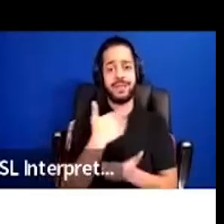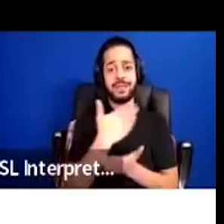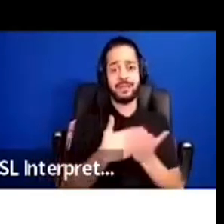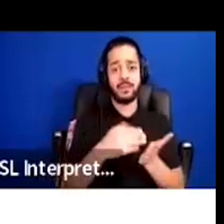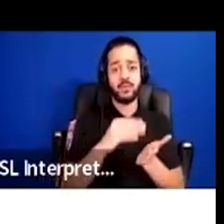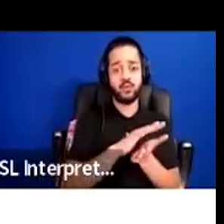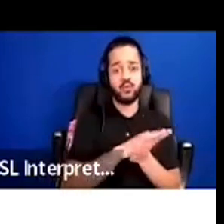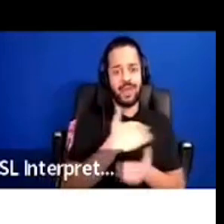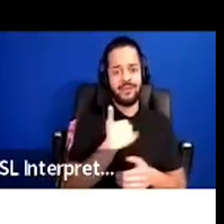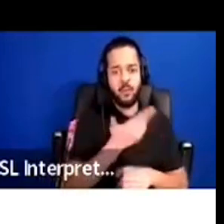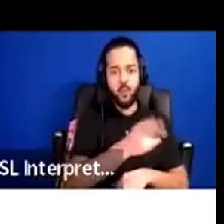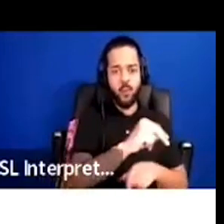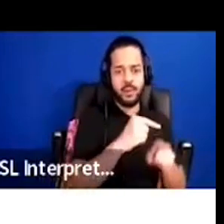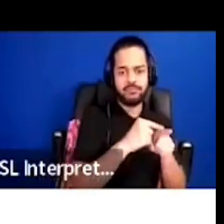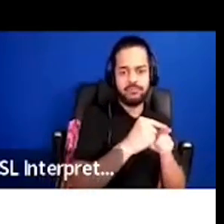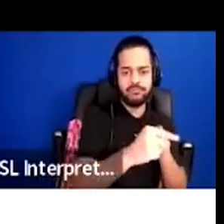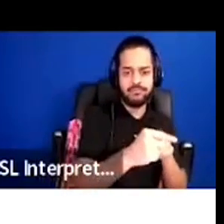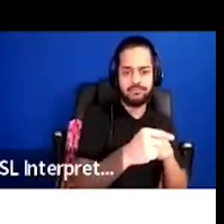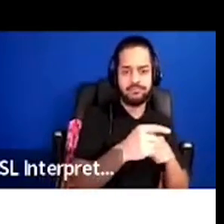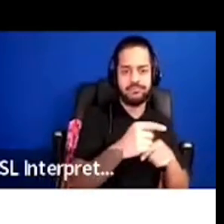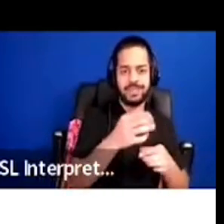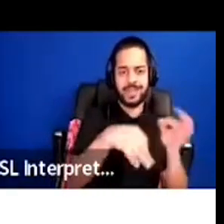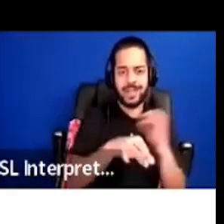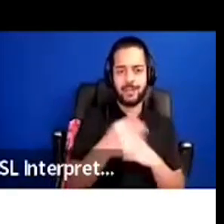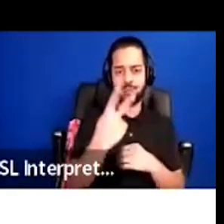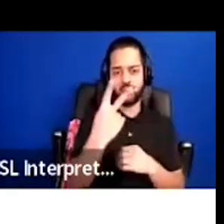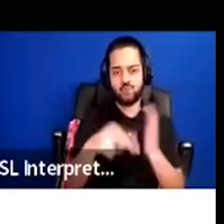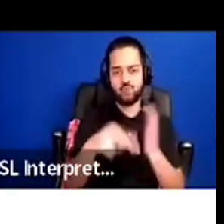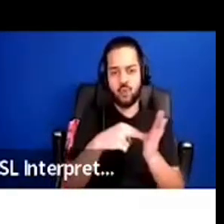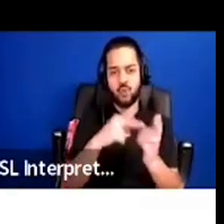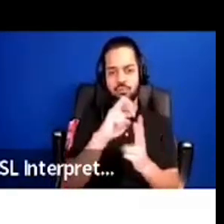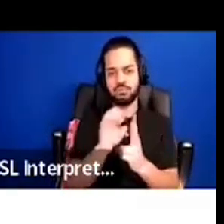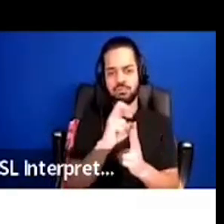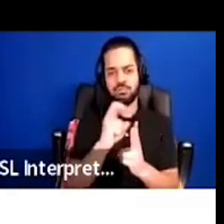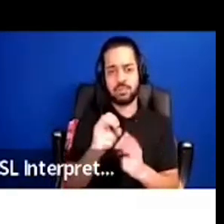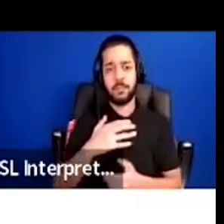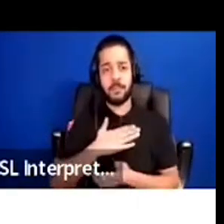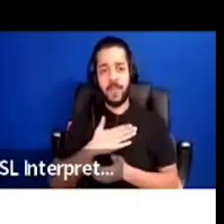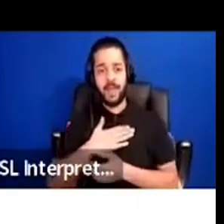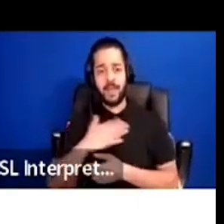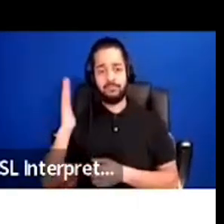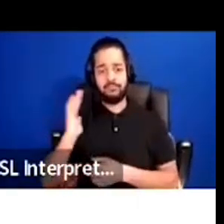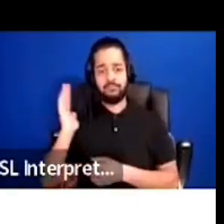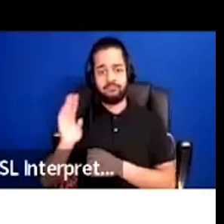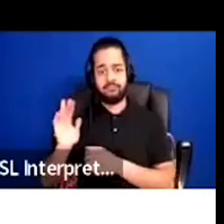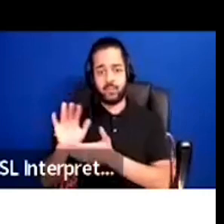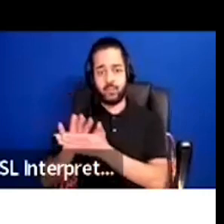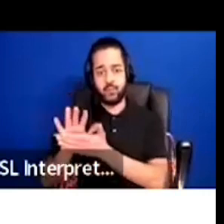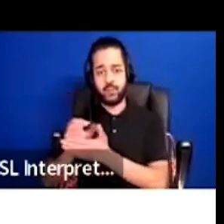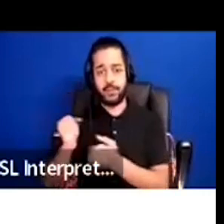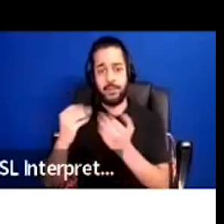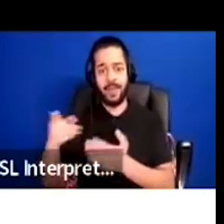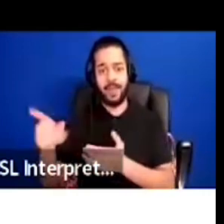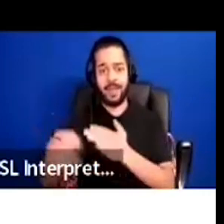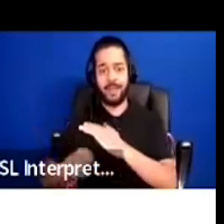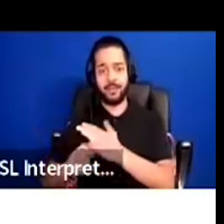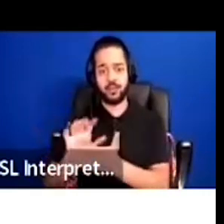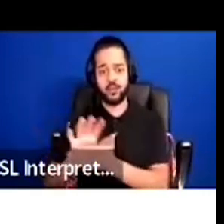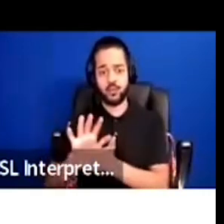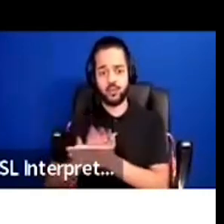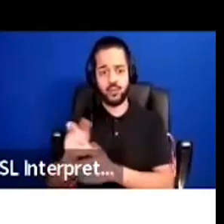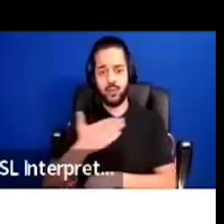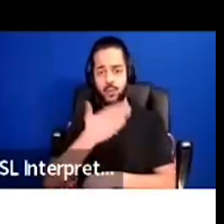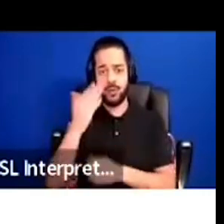But then, for example, when I came from Queen Anne County, many of our elementary schools did not have